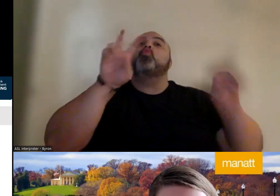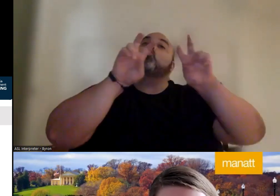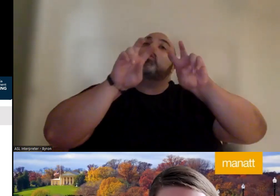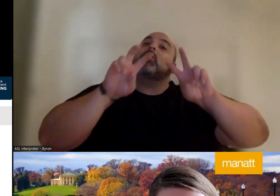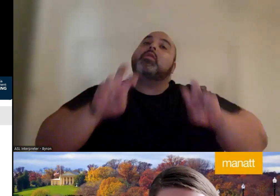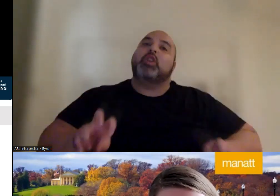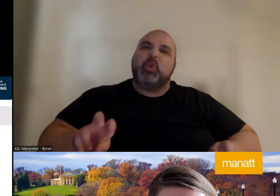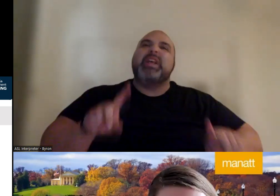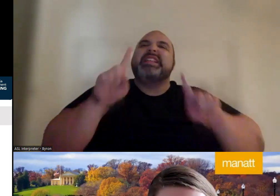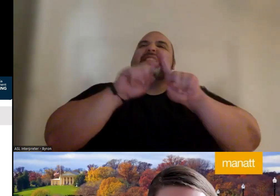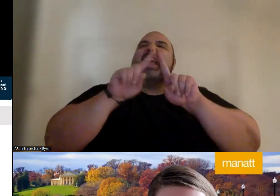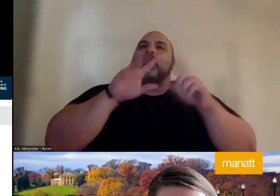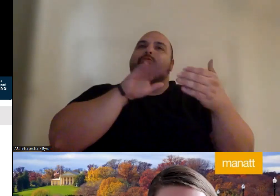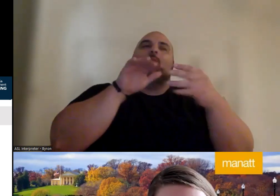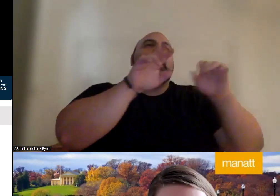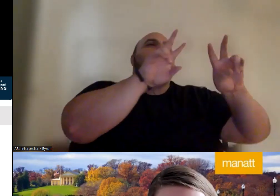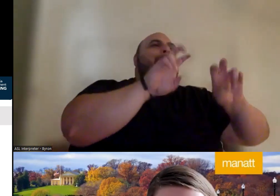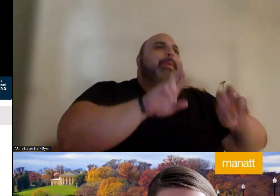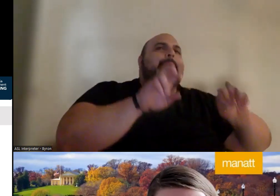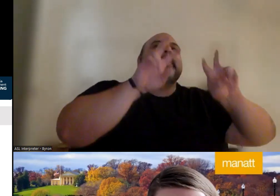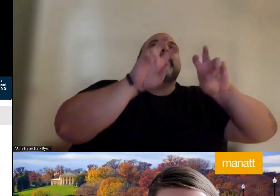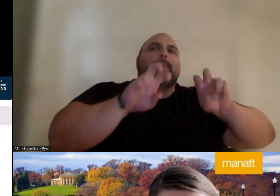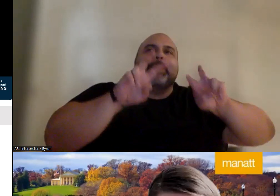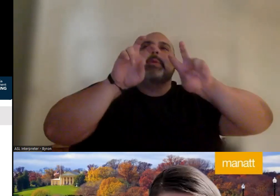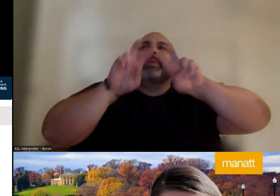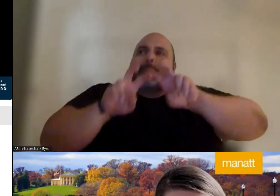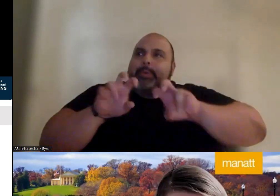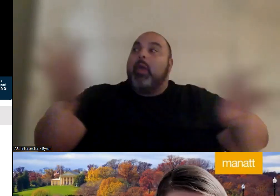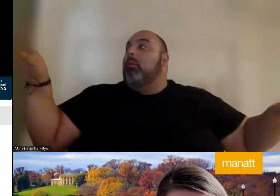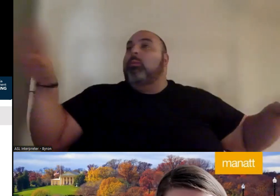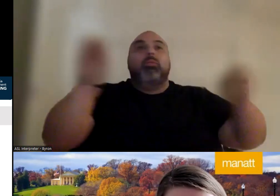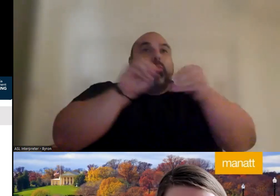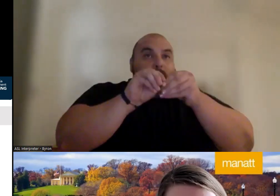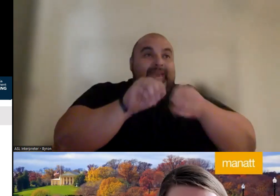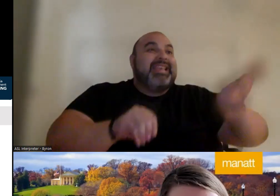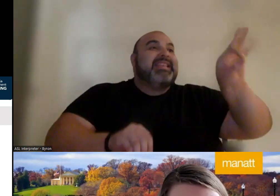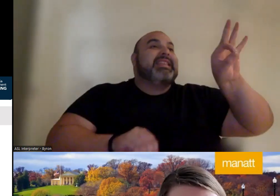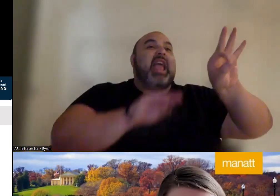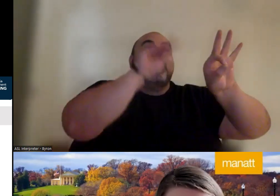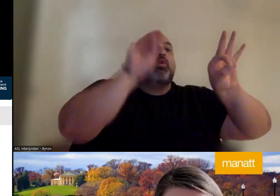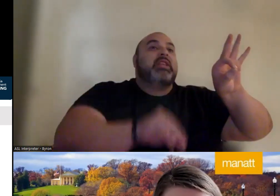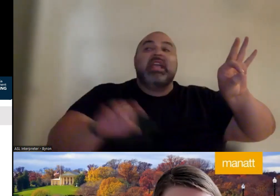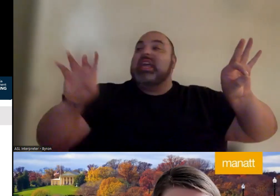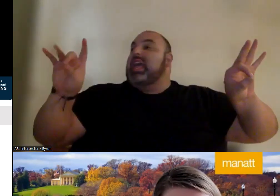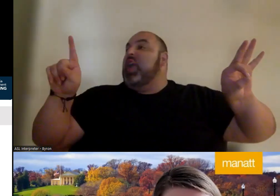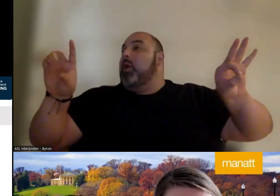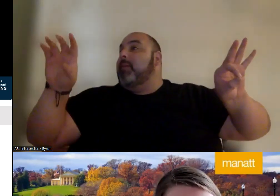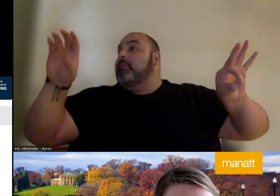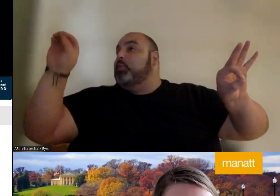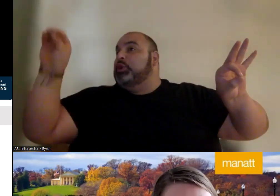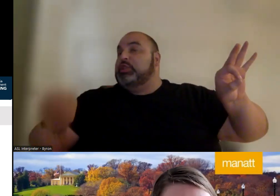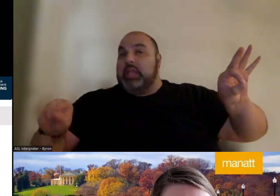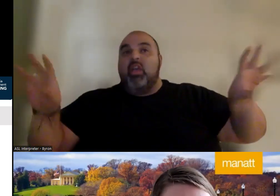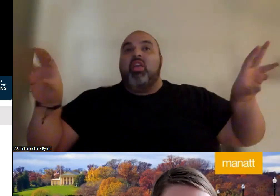studies, and those studies reported a range between 9% and 81%. So there is a range out there in the